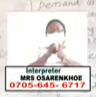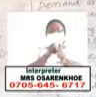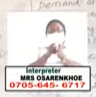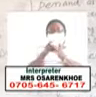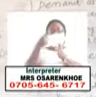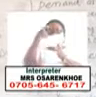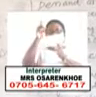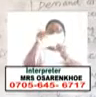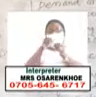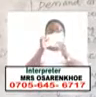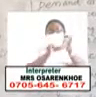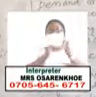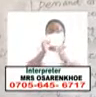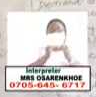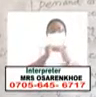further explanation,